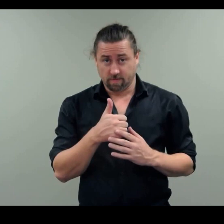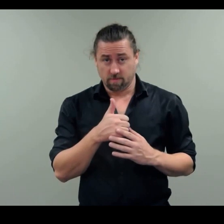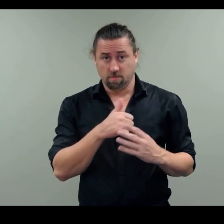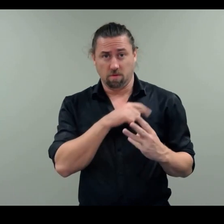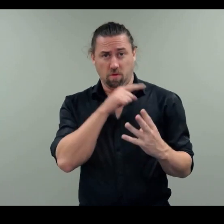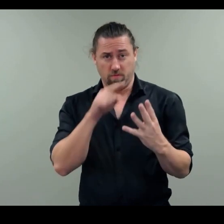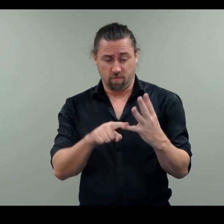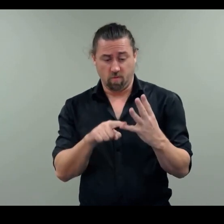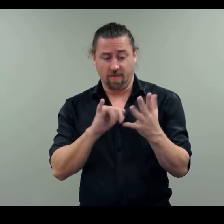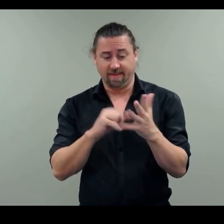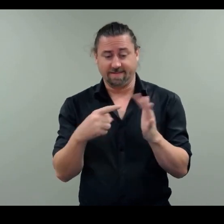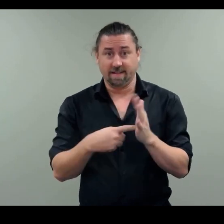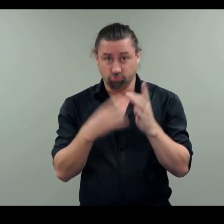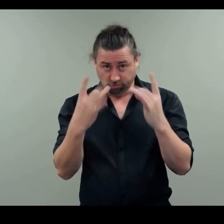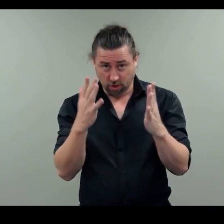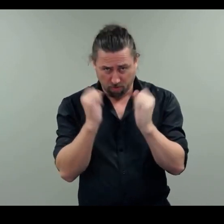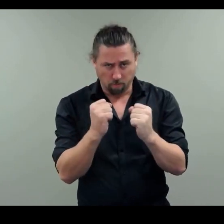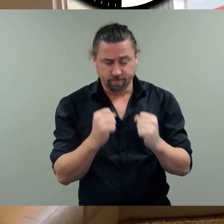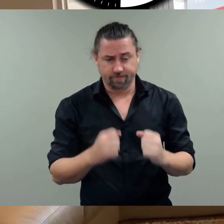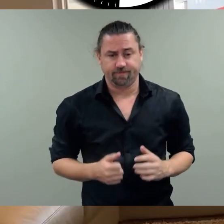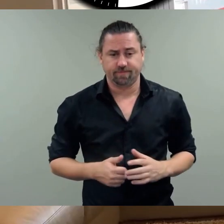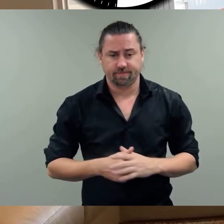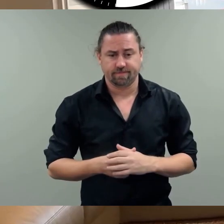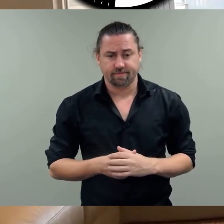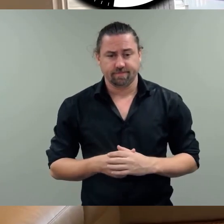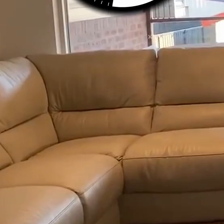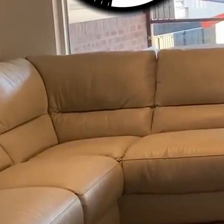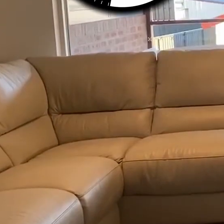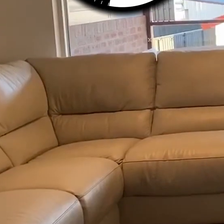It's time for the third set. Ready? Let's go.